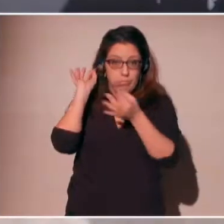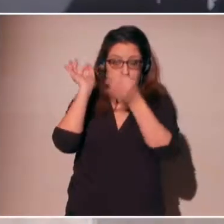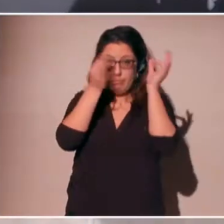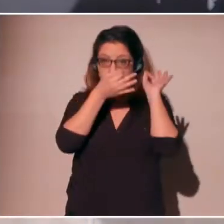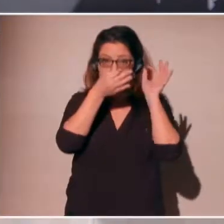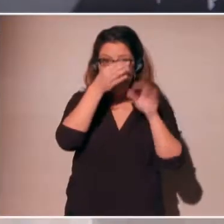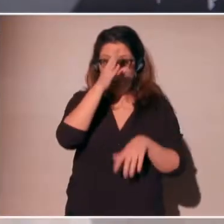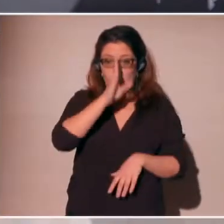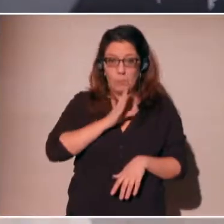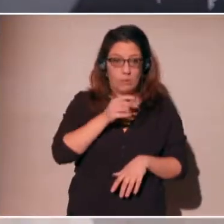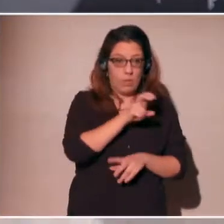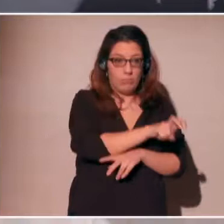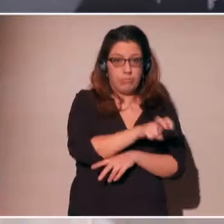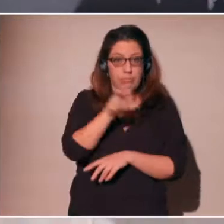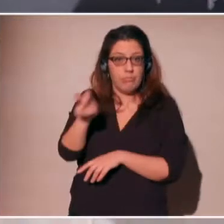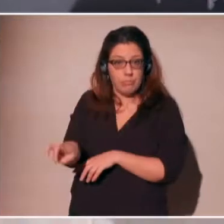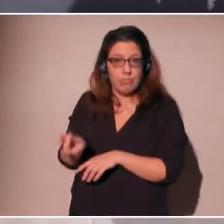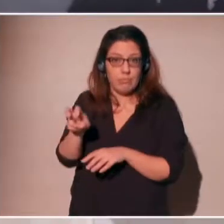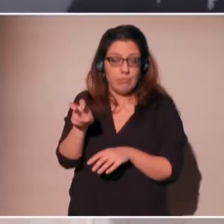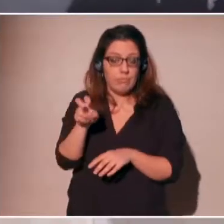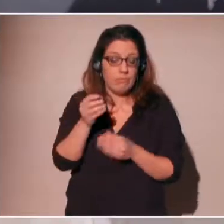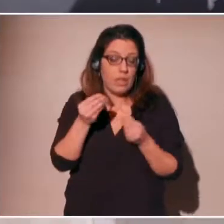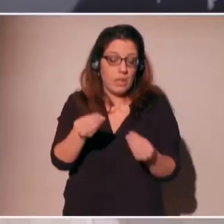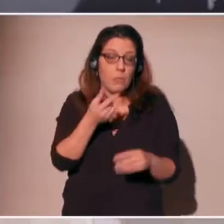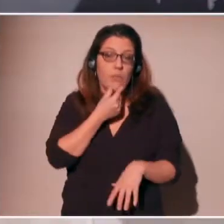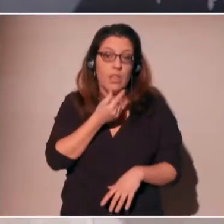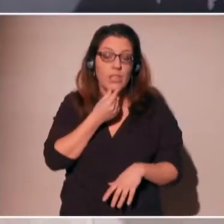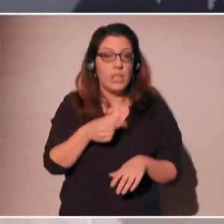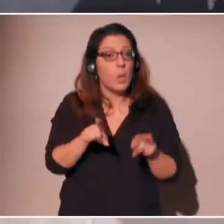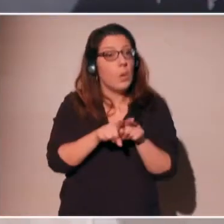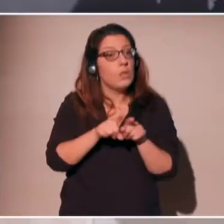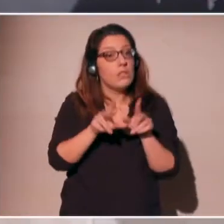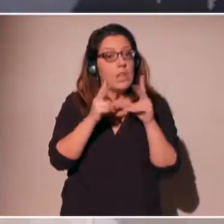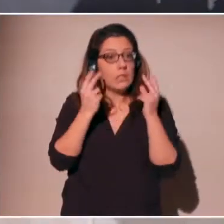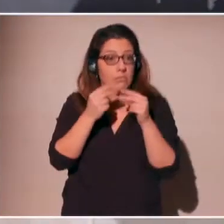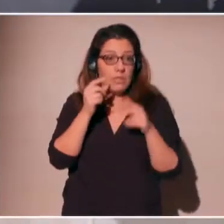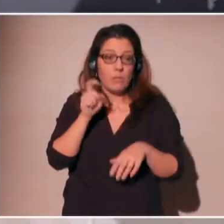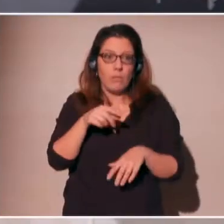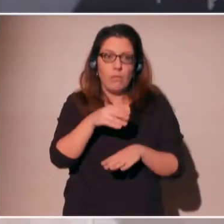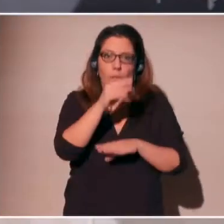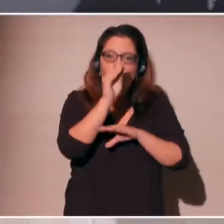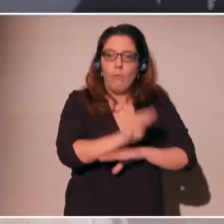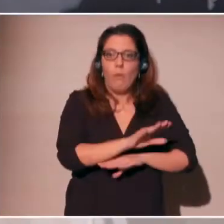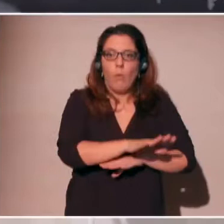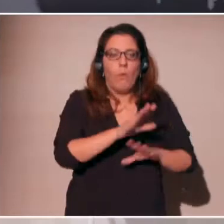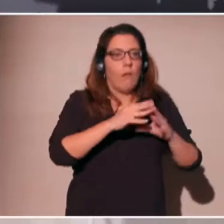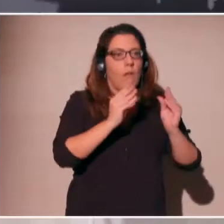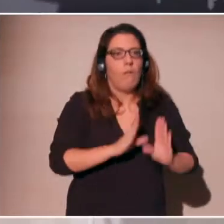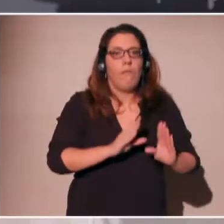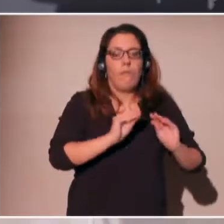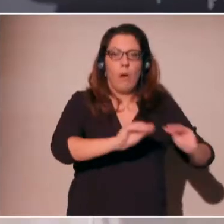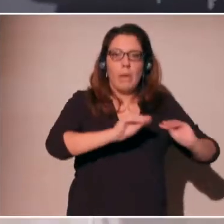dual careers. And you also mentioned something else which is essential. We have